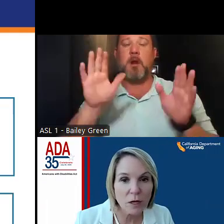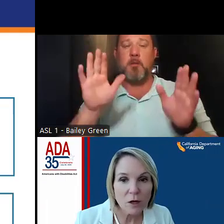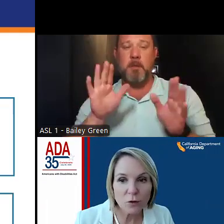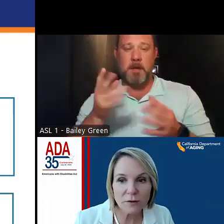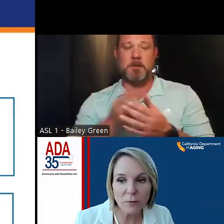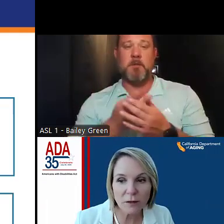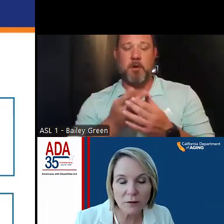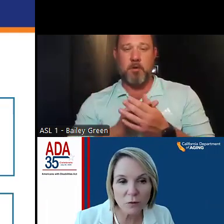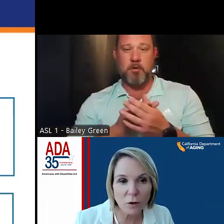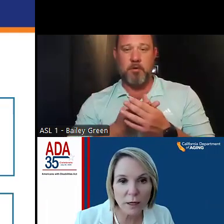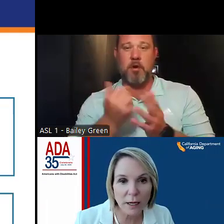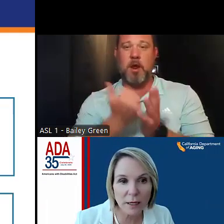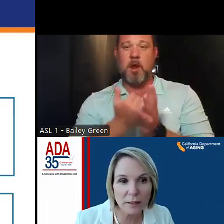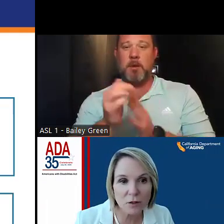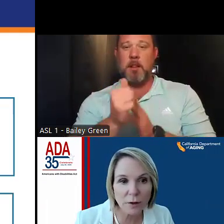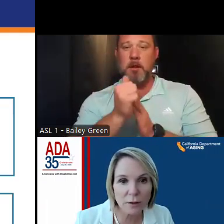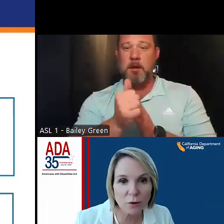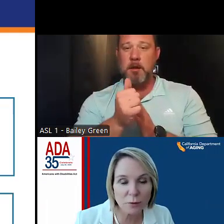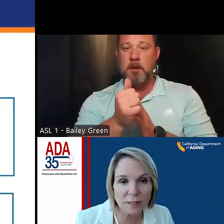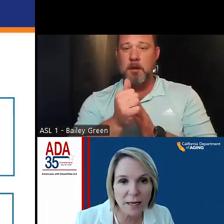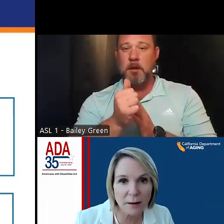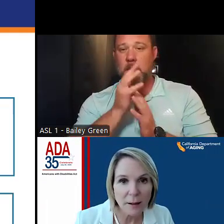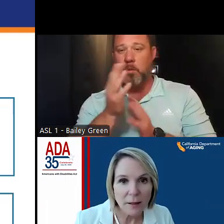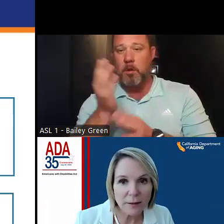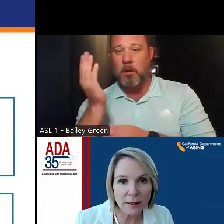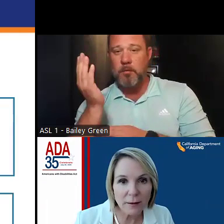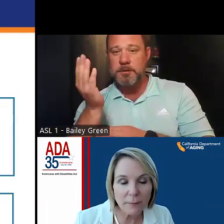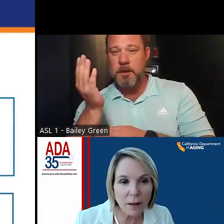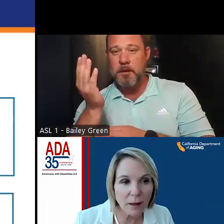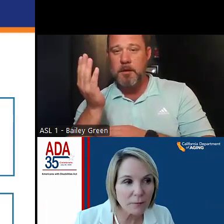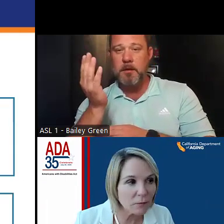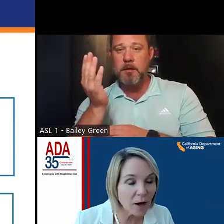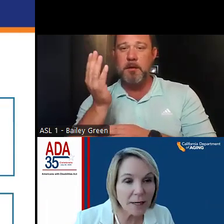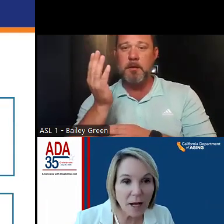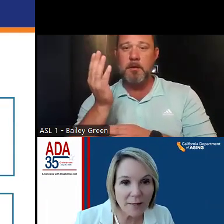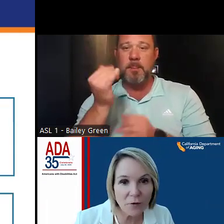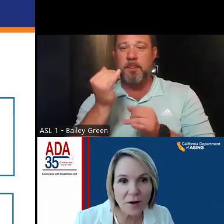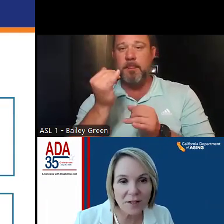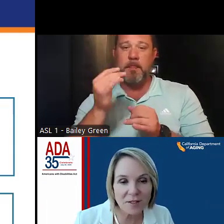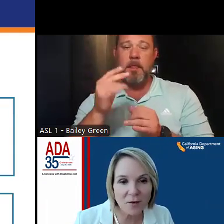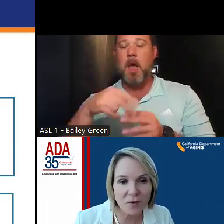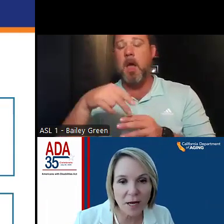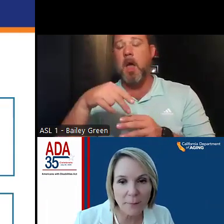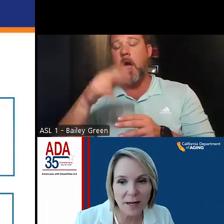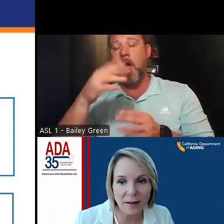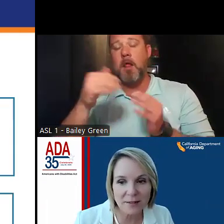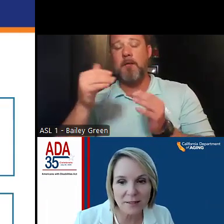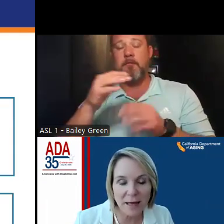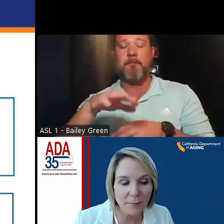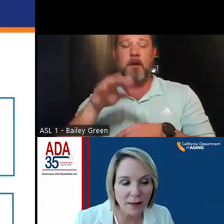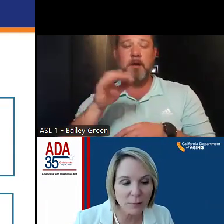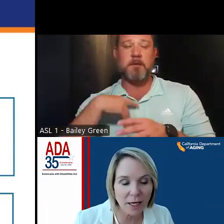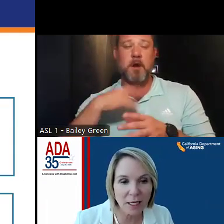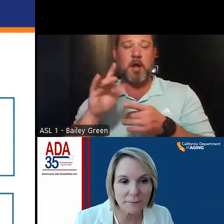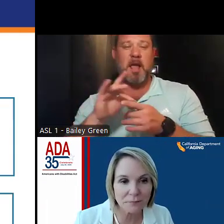partner who has helped lead this work and is going to present the high-level findings of our gap analysis